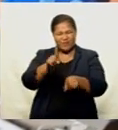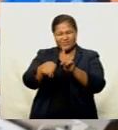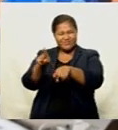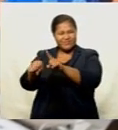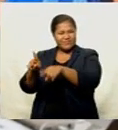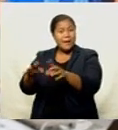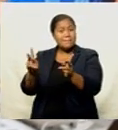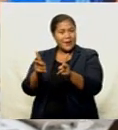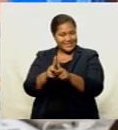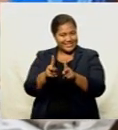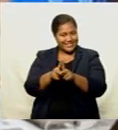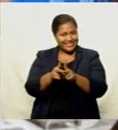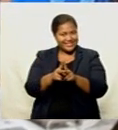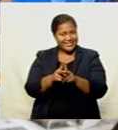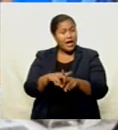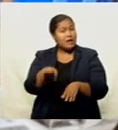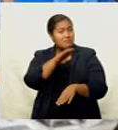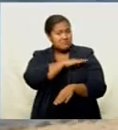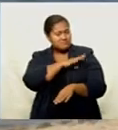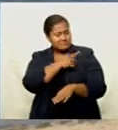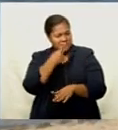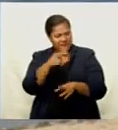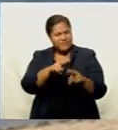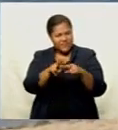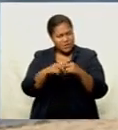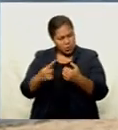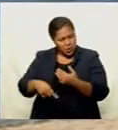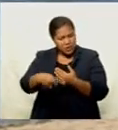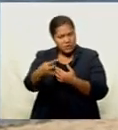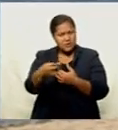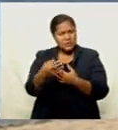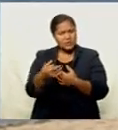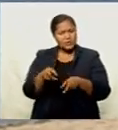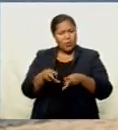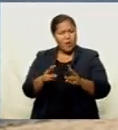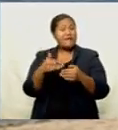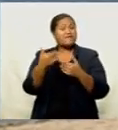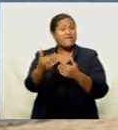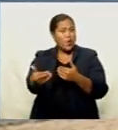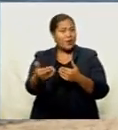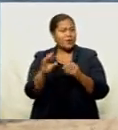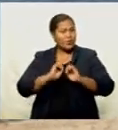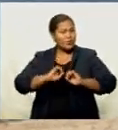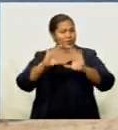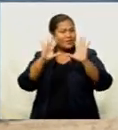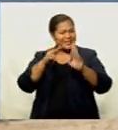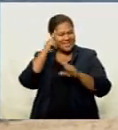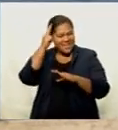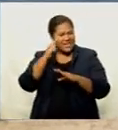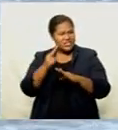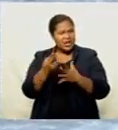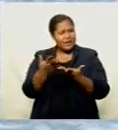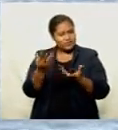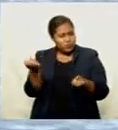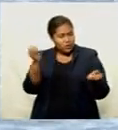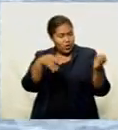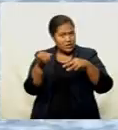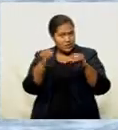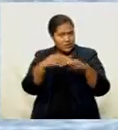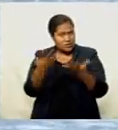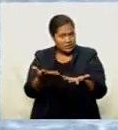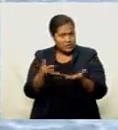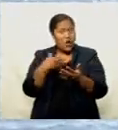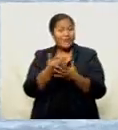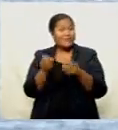partners. Bainimarama says Fiji will continue to chart the way forward in its commitment to stronger nationally determined contributions under the